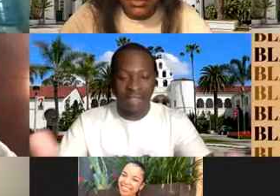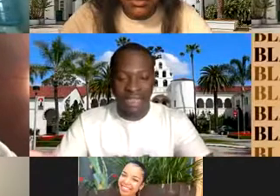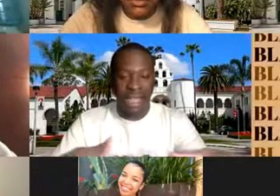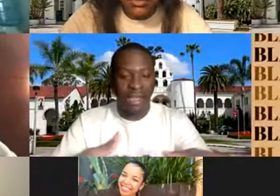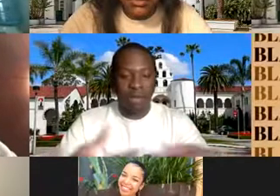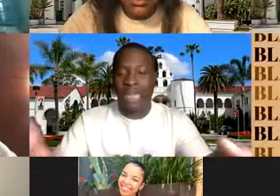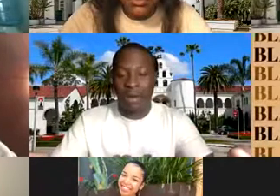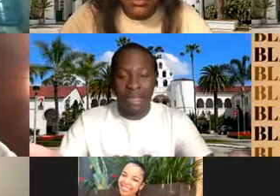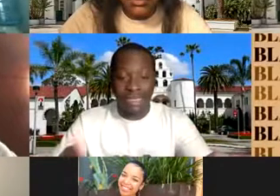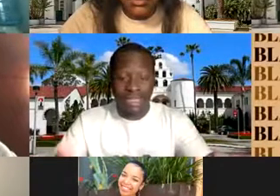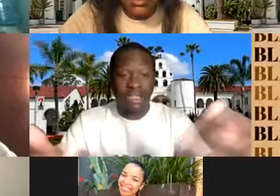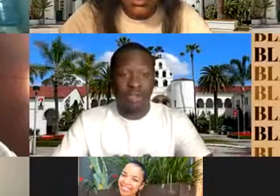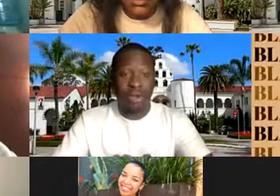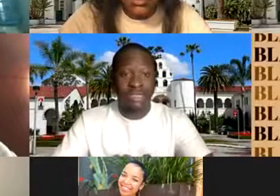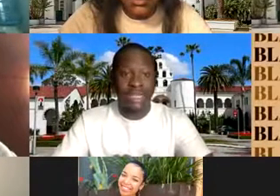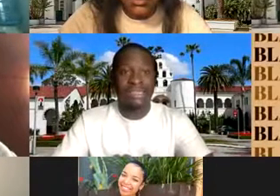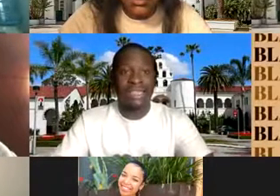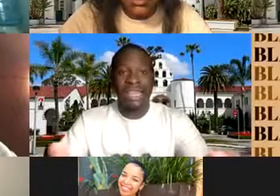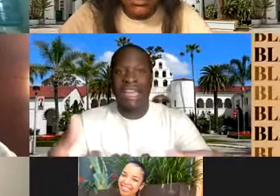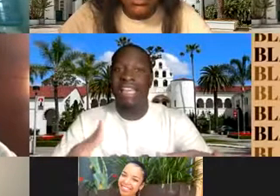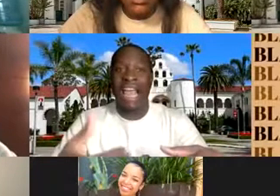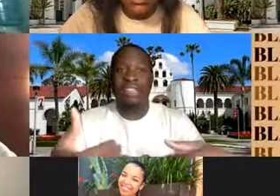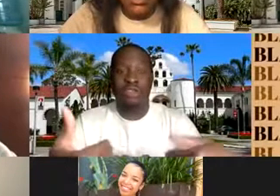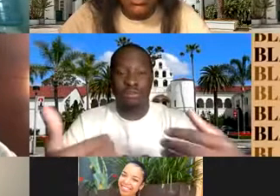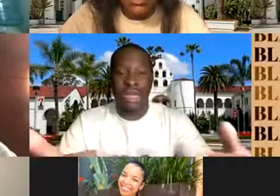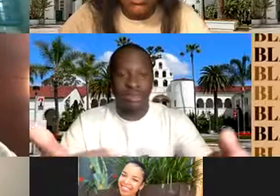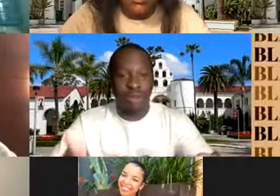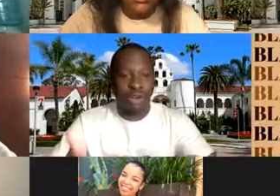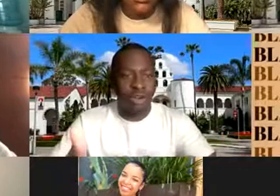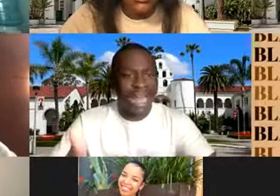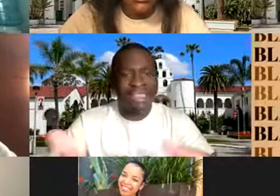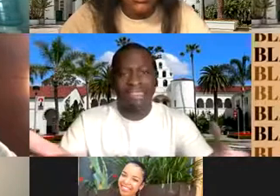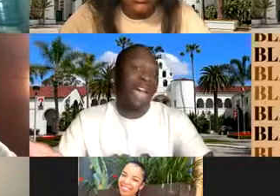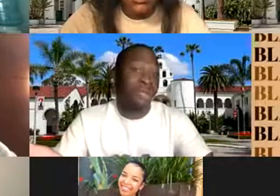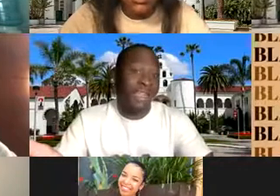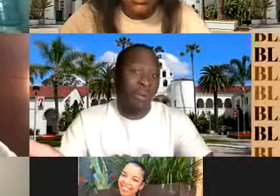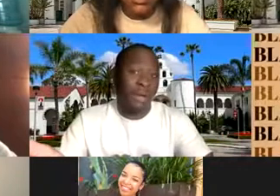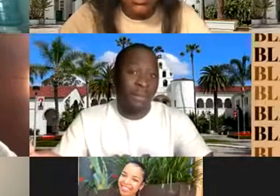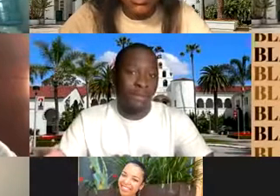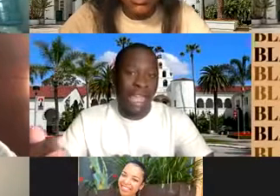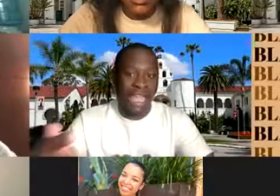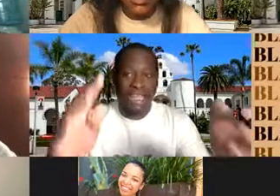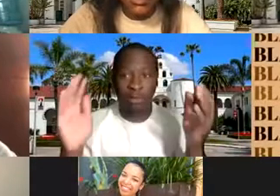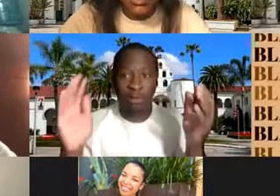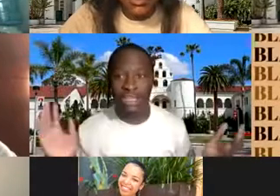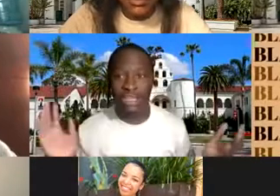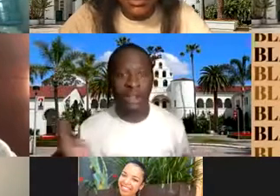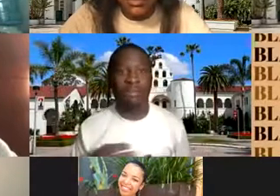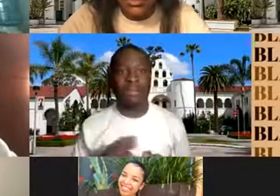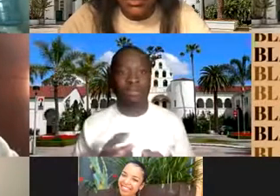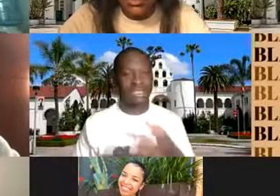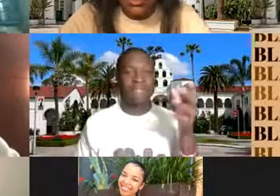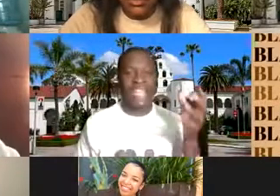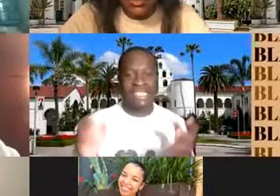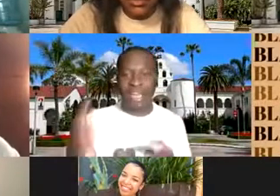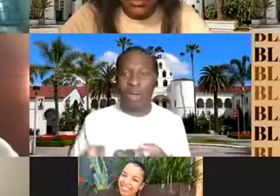stuff like that without being judged or criticized. And then as those months went on, I just stopped seeing white people. Like, they were still there, but